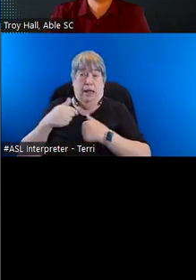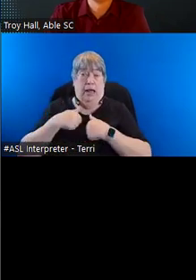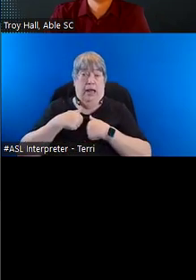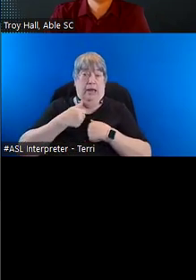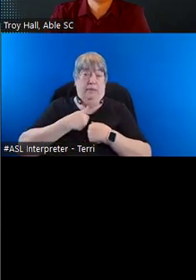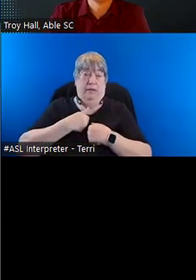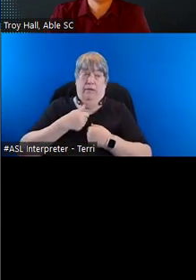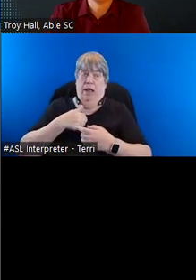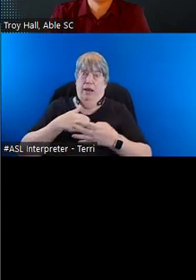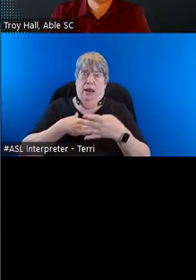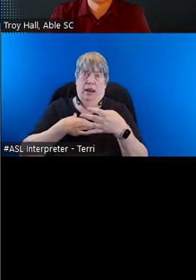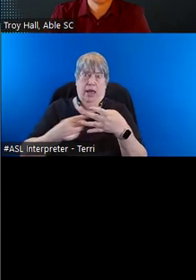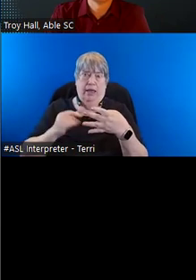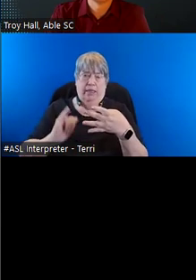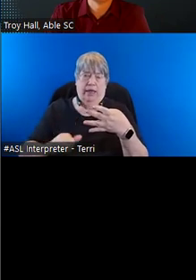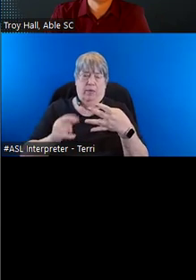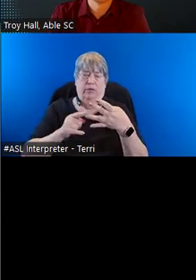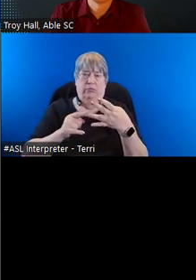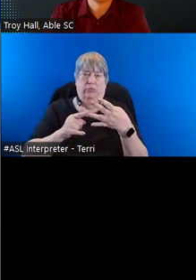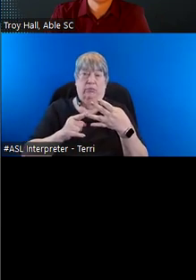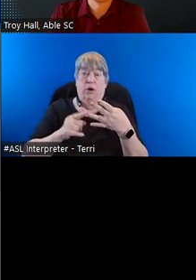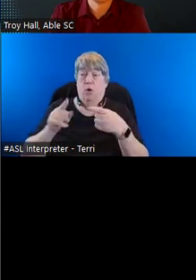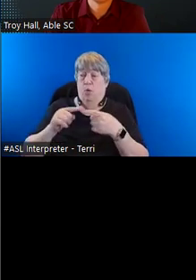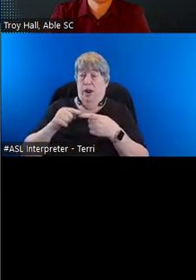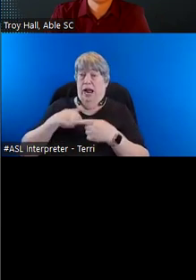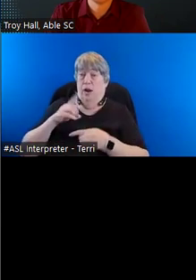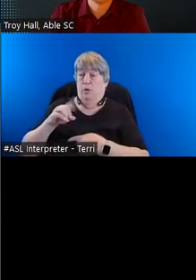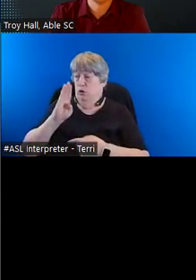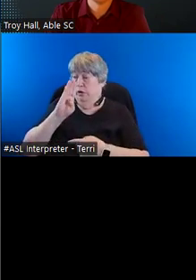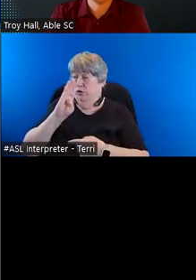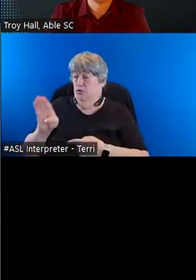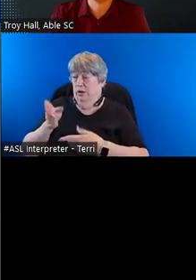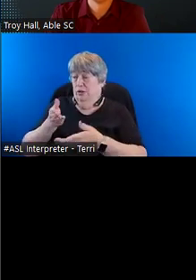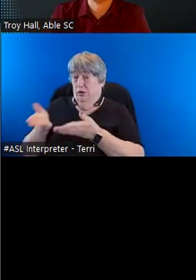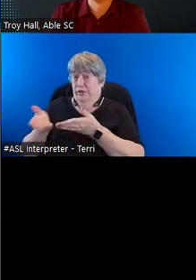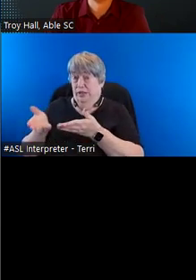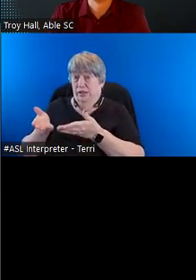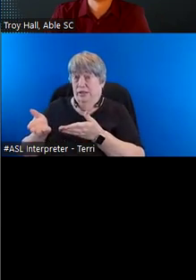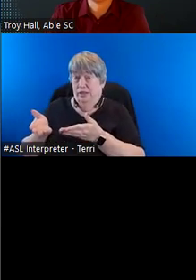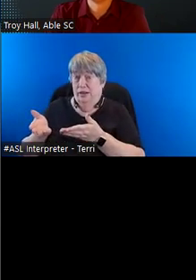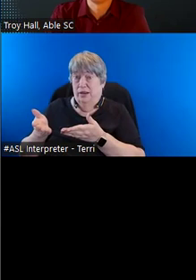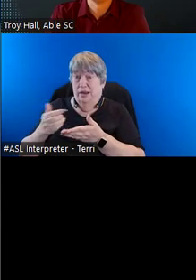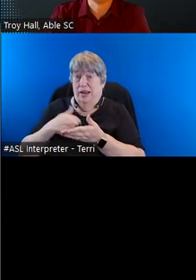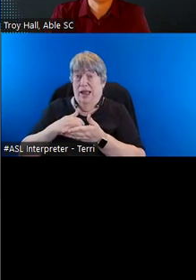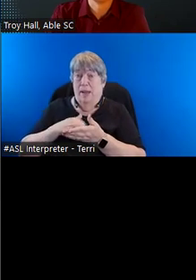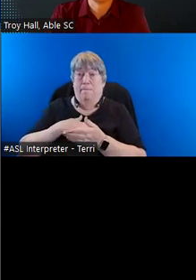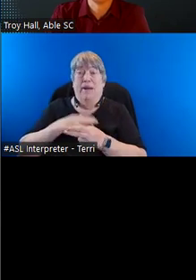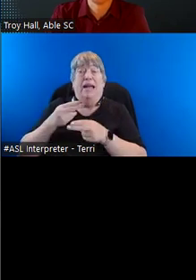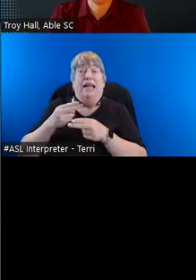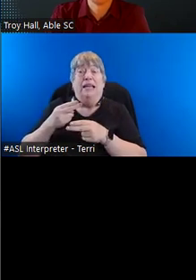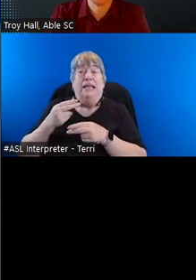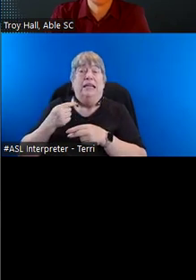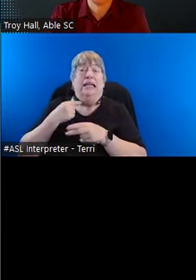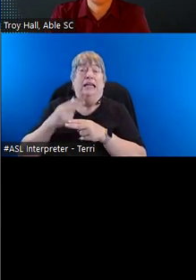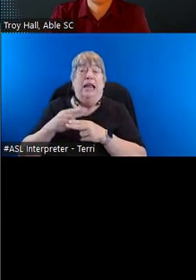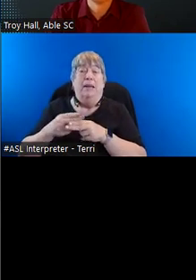one. For a while, when I was doing a lot of direct services, I earned a little nickname. I was the Dream